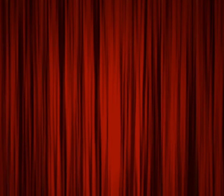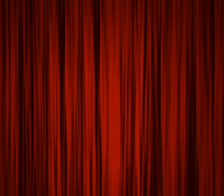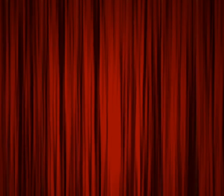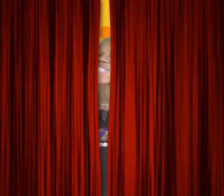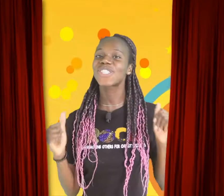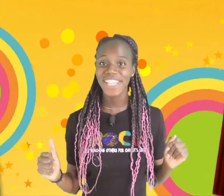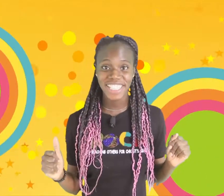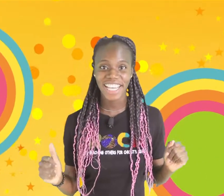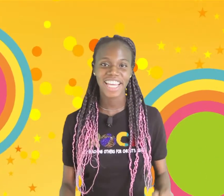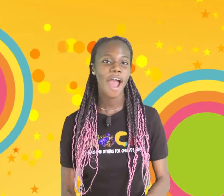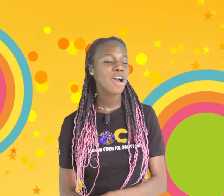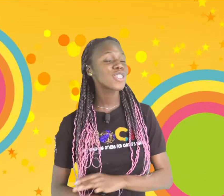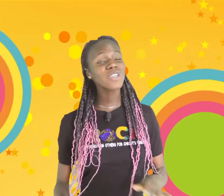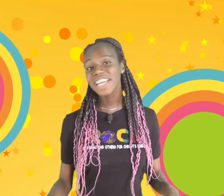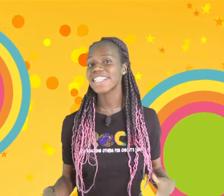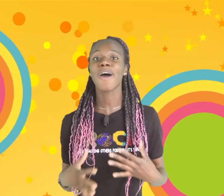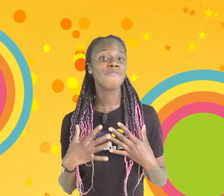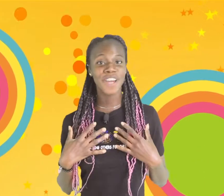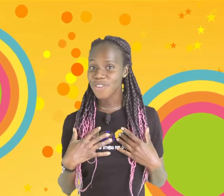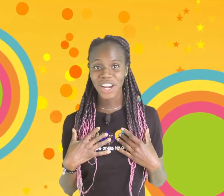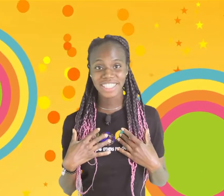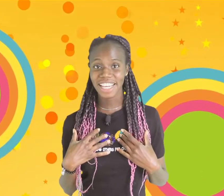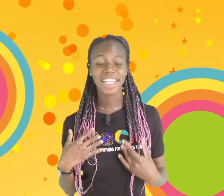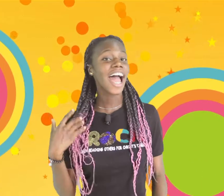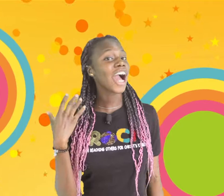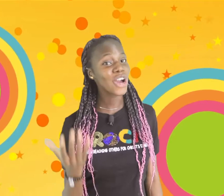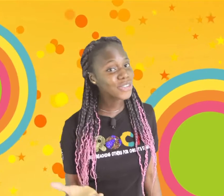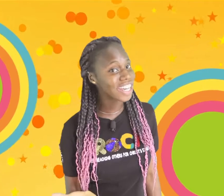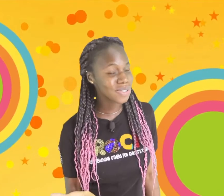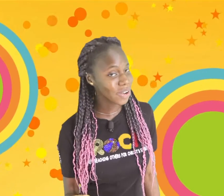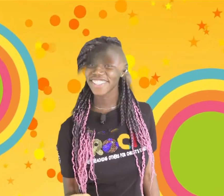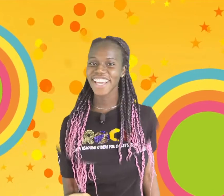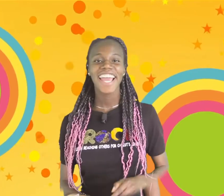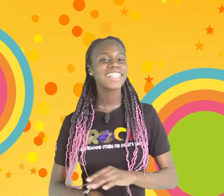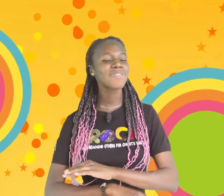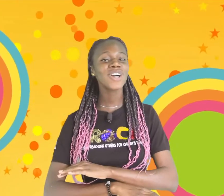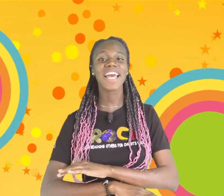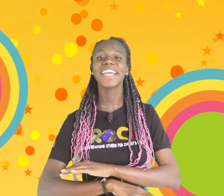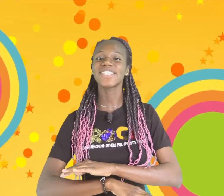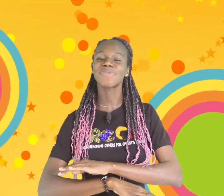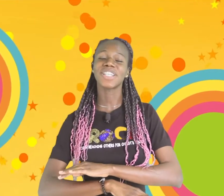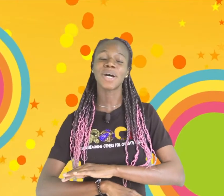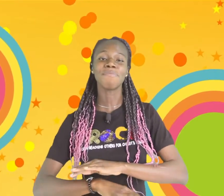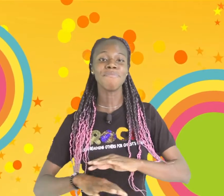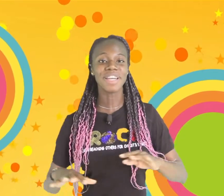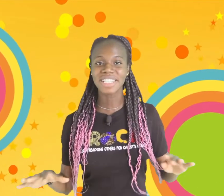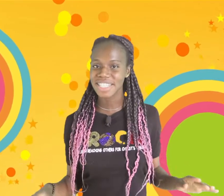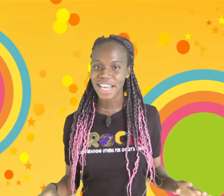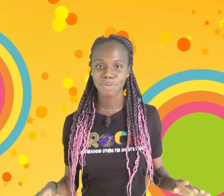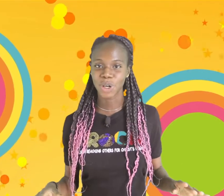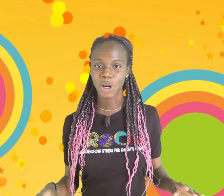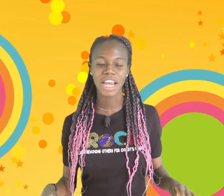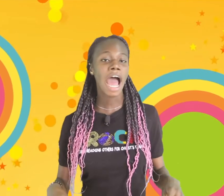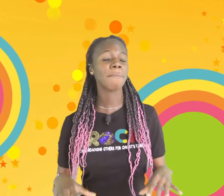Wow, it is Sunday. Sunday is my favorite day. Can't you guess why? It is because I get to spend an